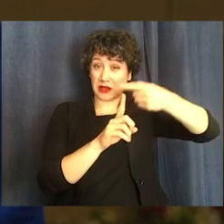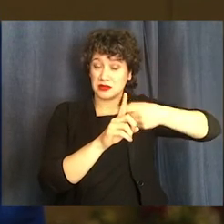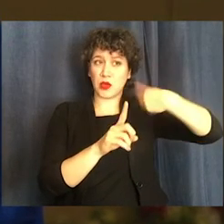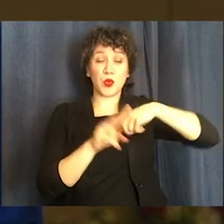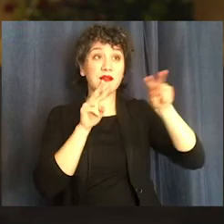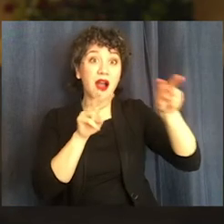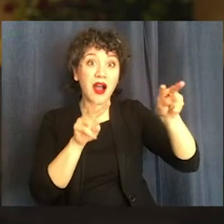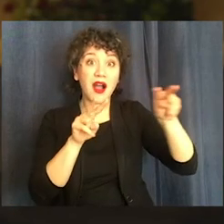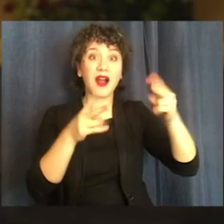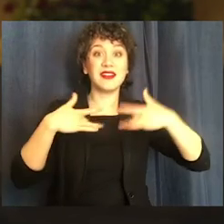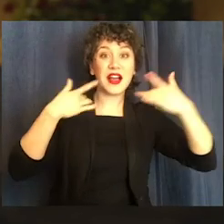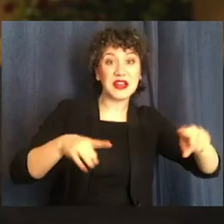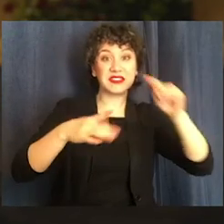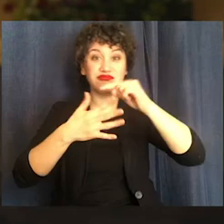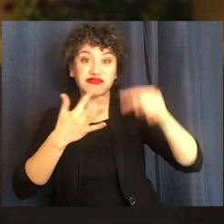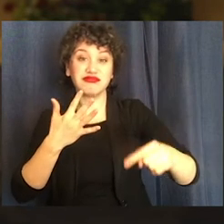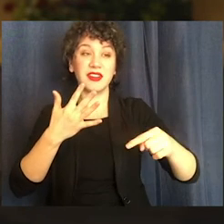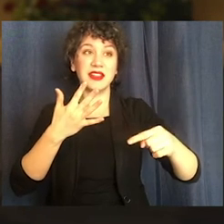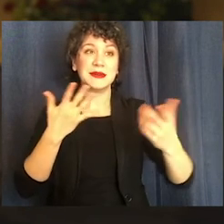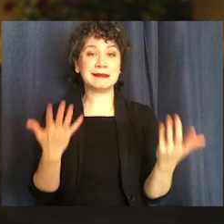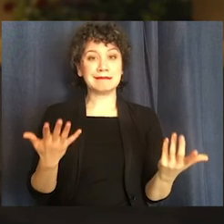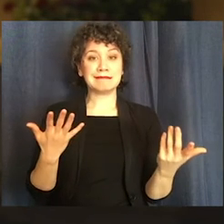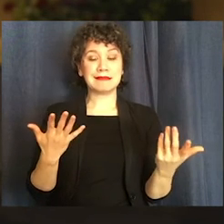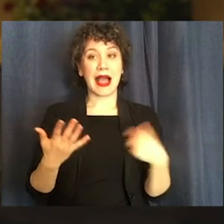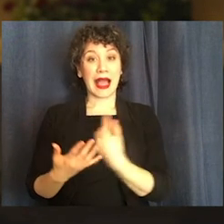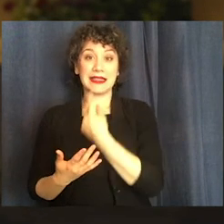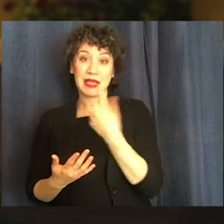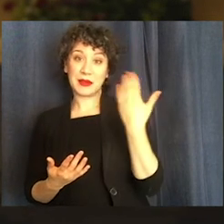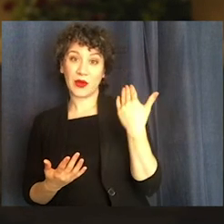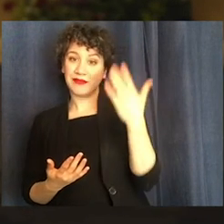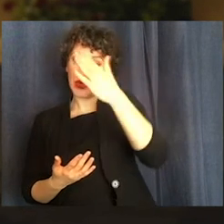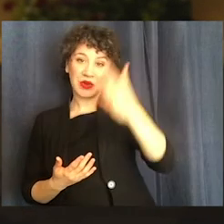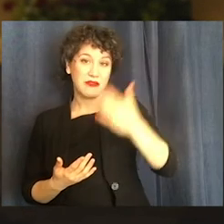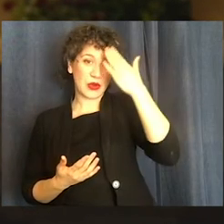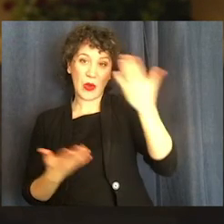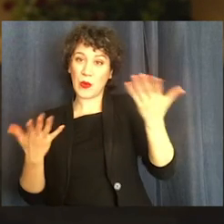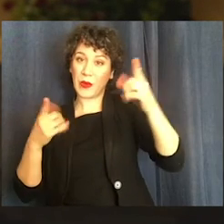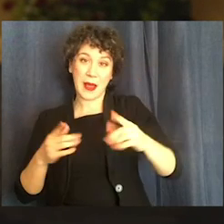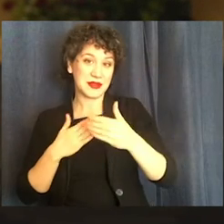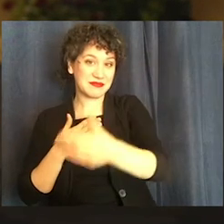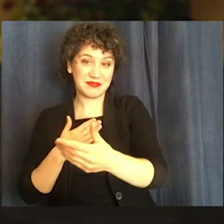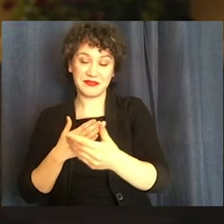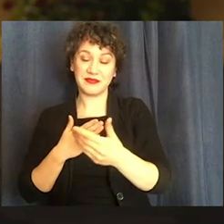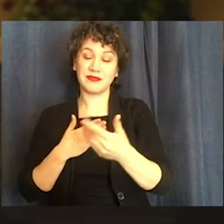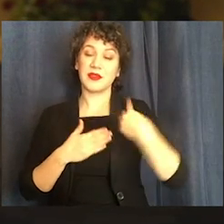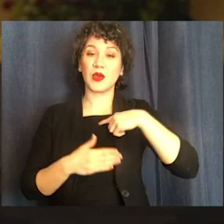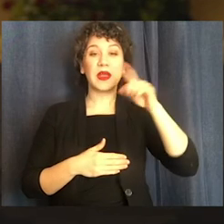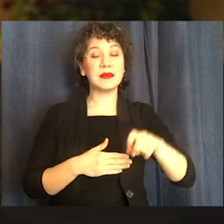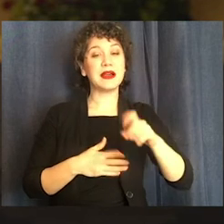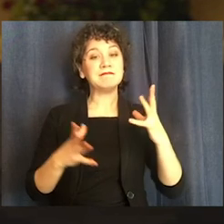We just have to take what life gives and make the most out of it. I have always lived by the phrase, everything happens for a